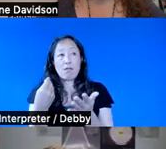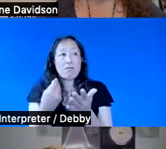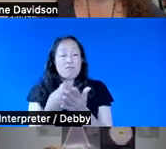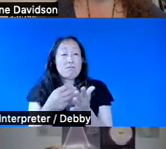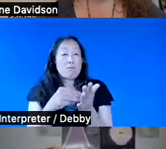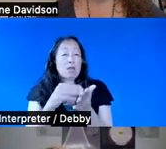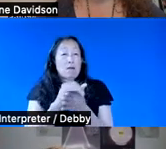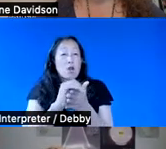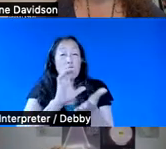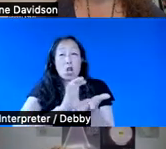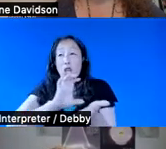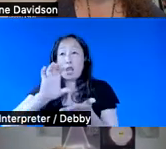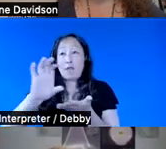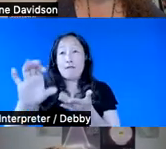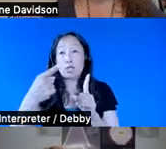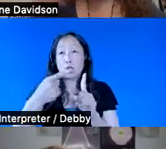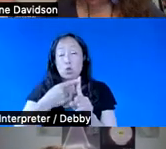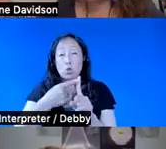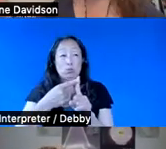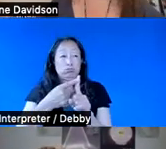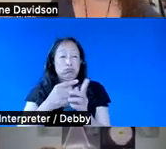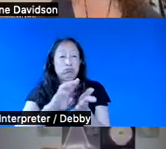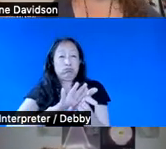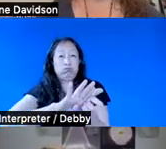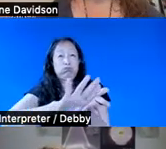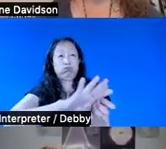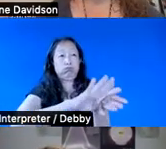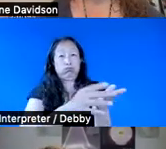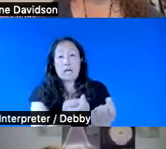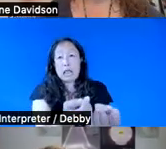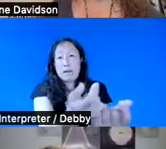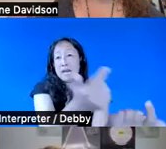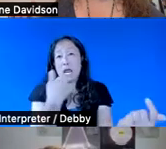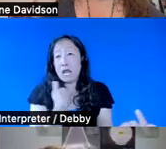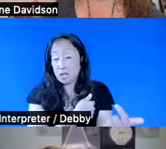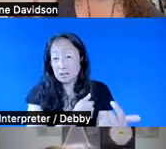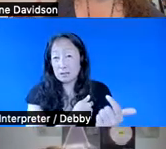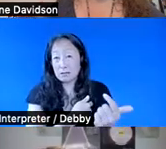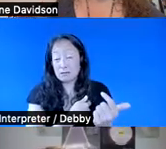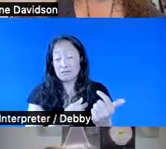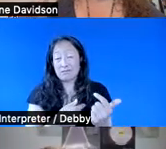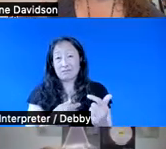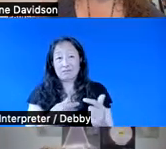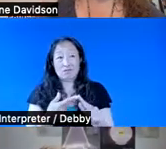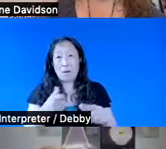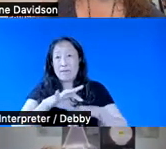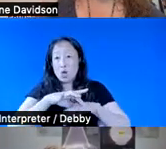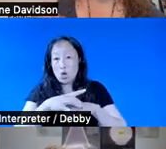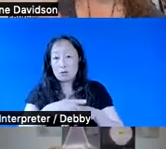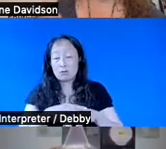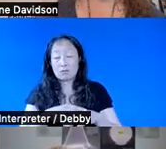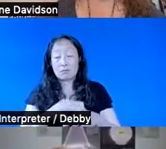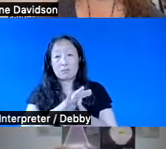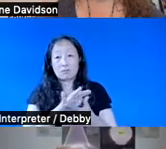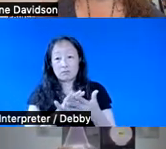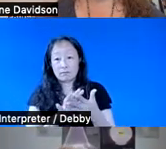right? And so, of course, others have experienced that too, but we just want to be really explicit about naming some of the